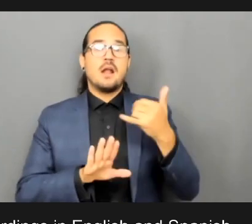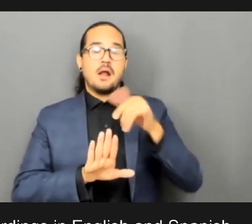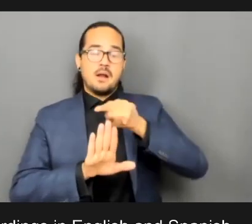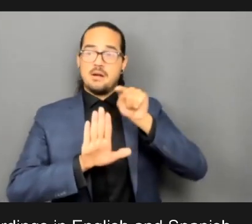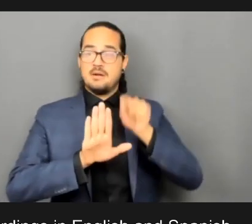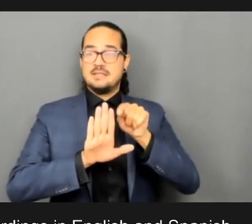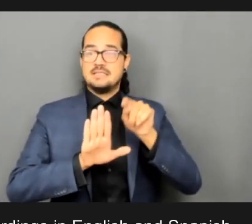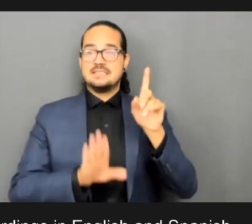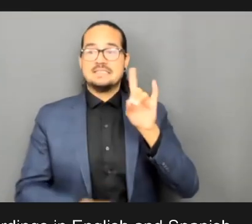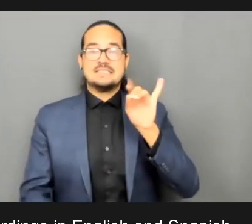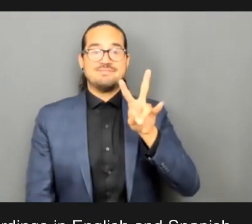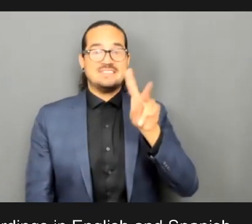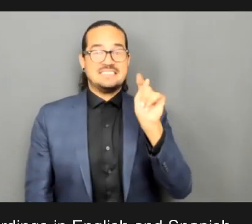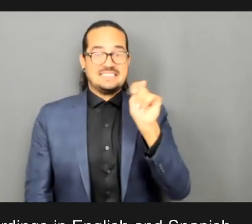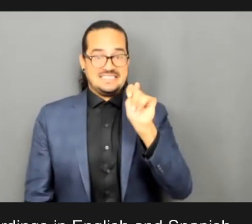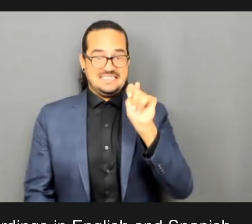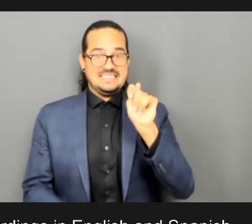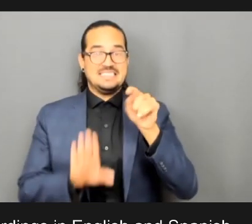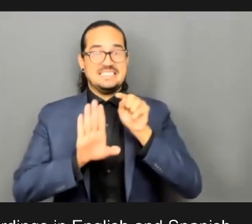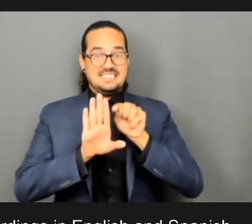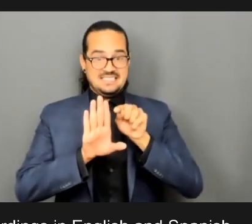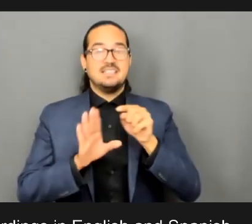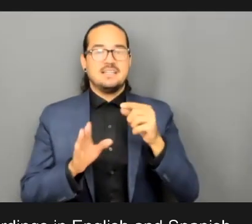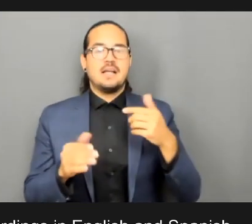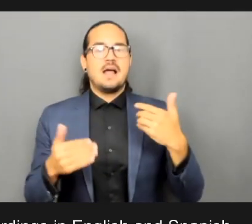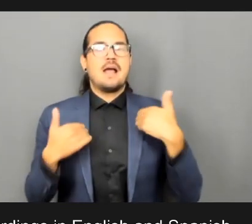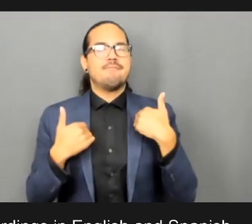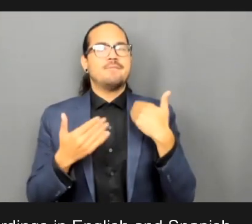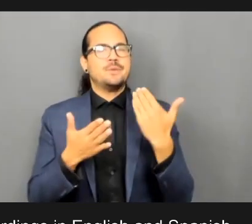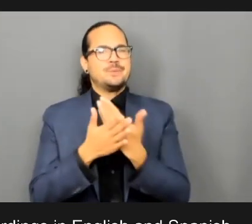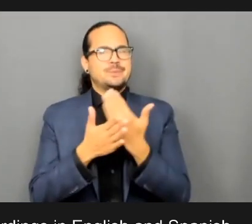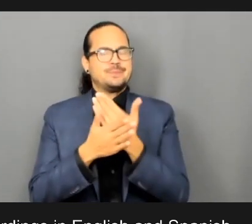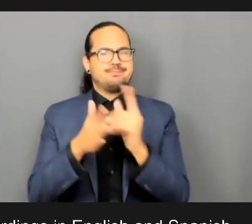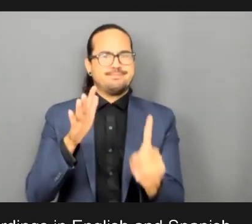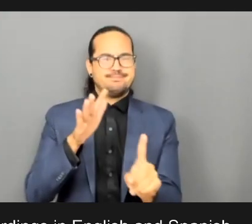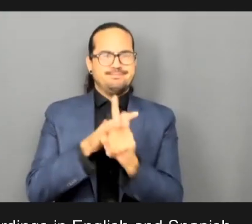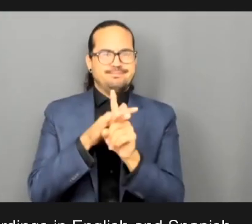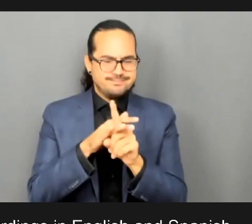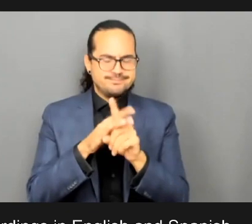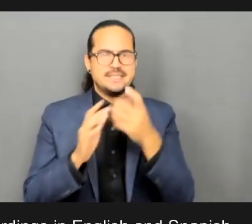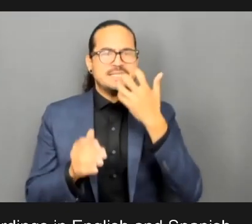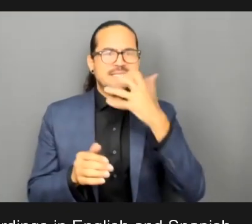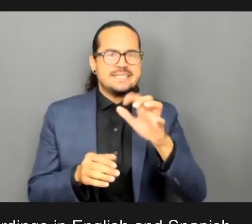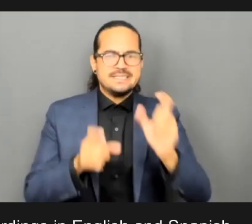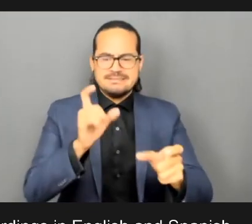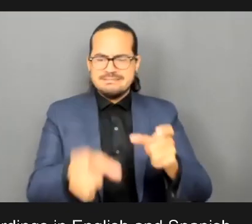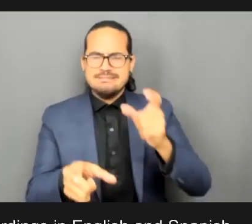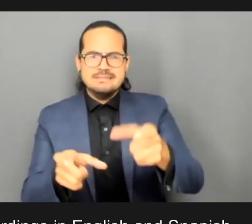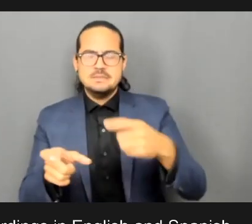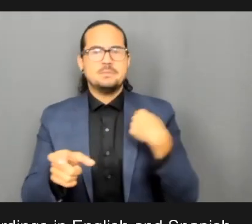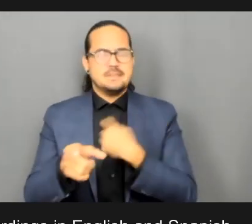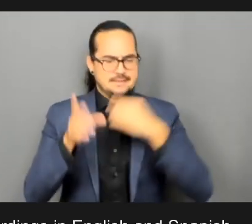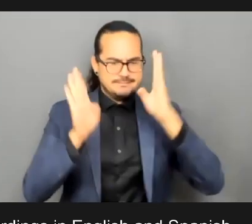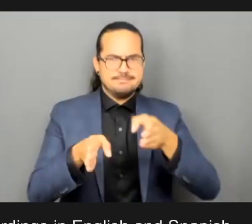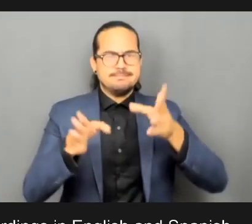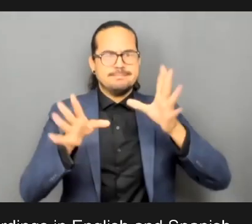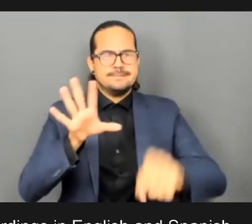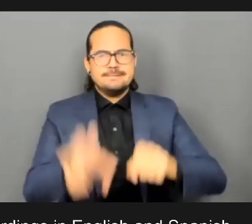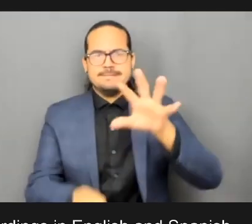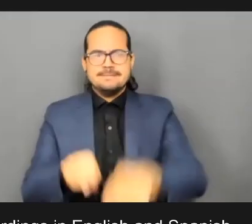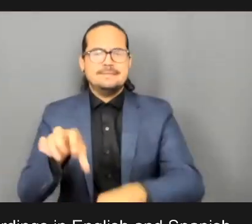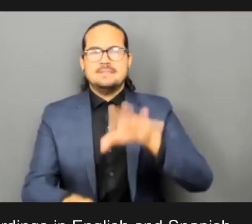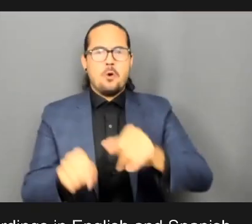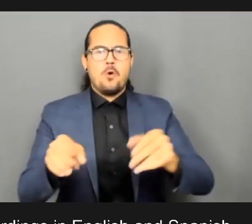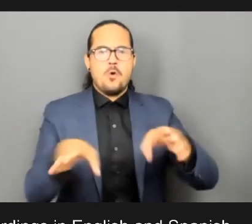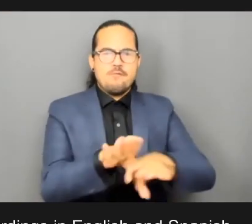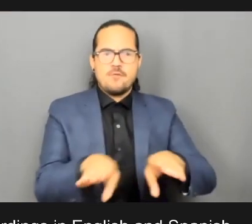detections, so we were able to get on that and start mopping up and monitoring that area. Today's